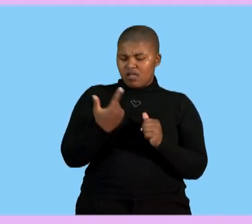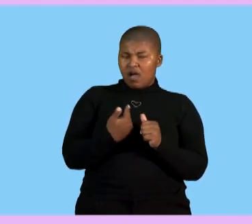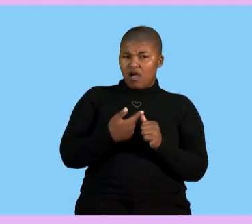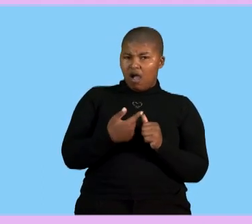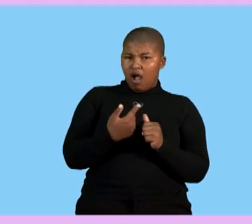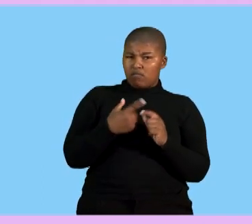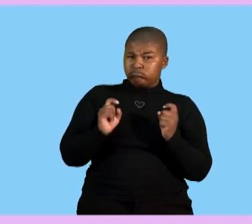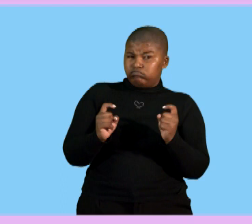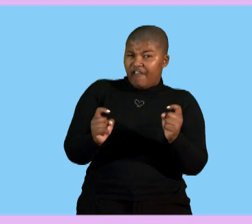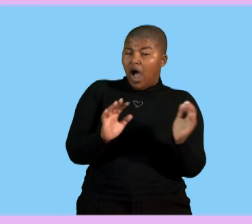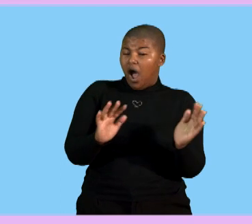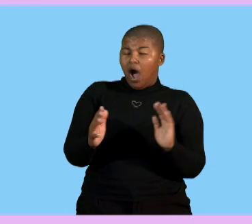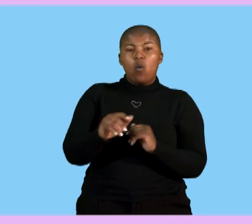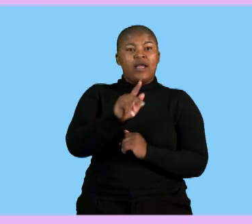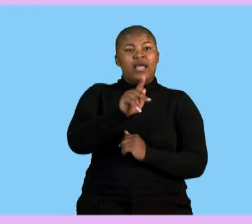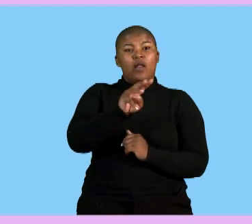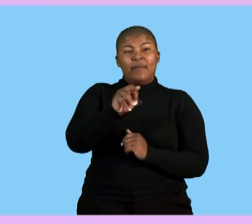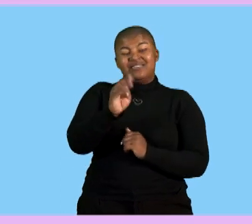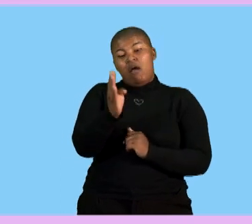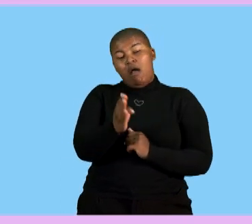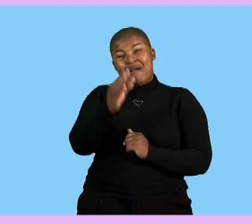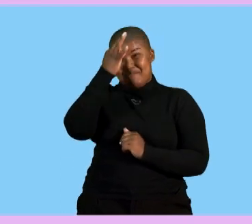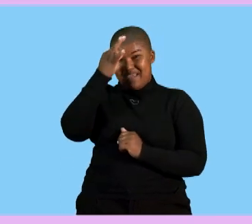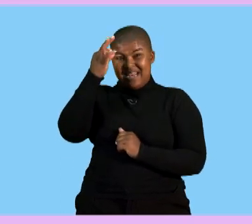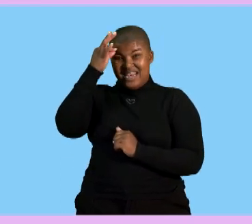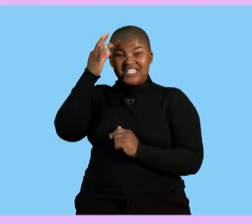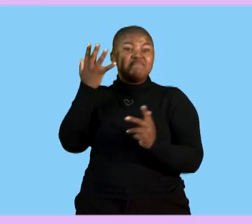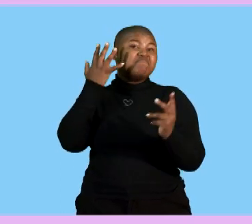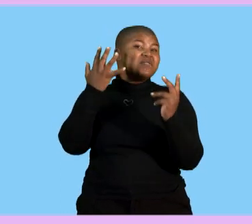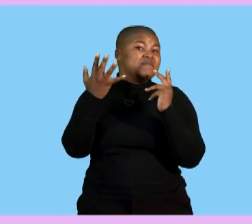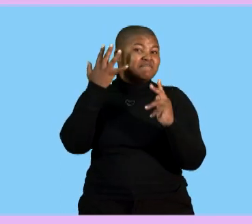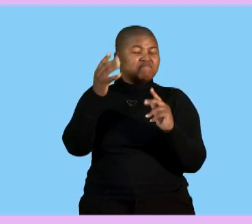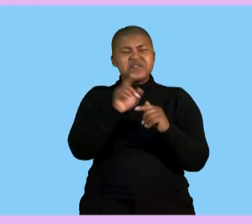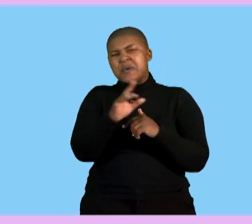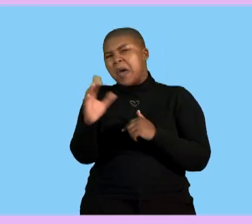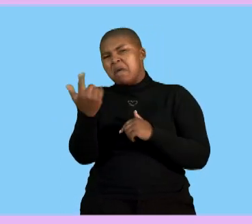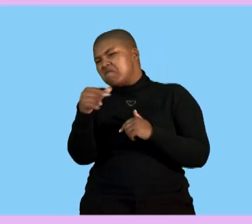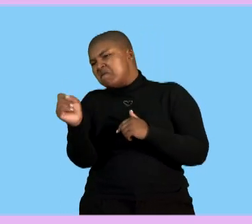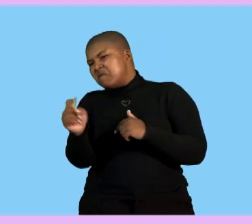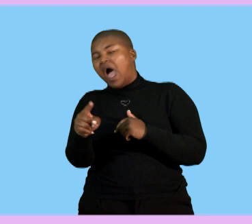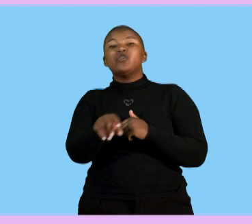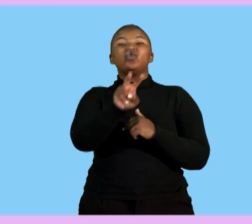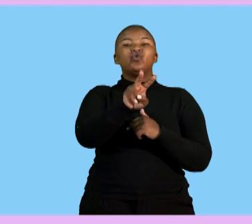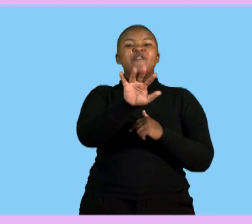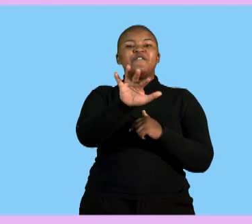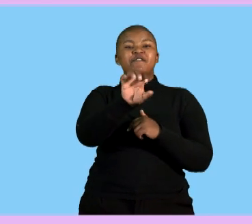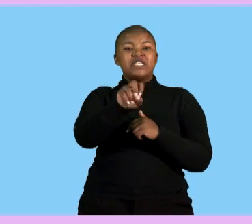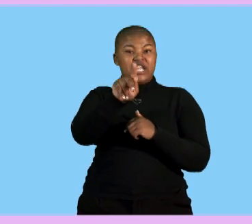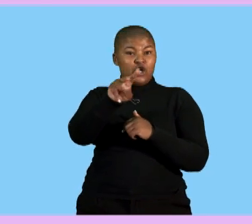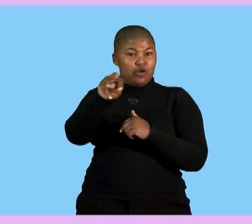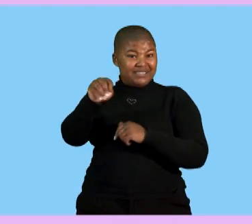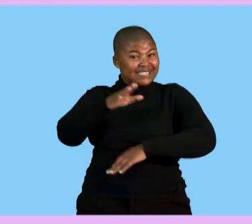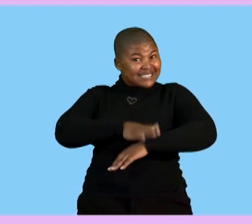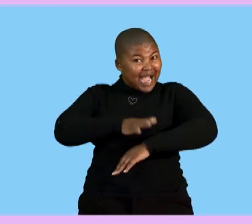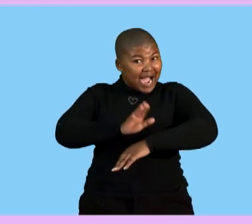Calculate the average speed in kilometers per minute if the distance covered was 250